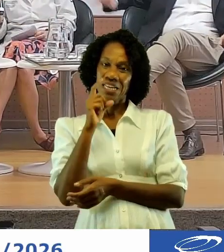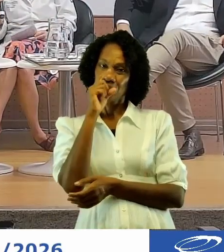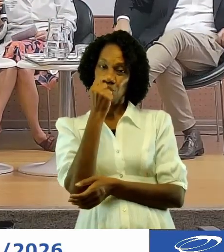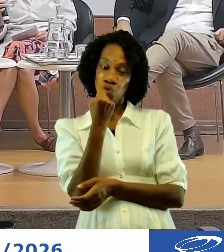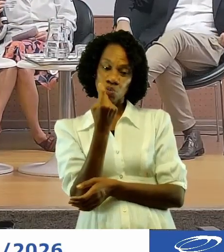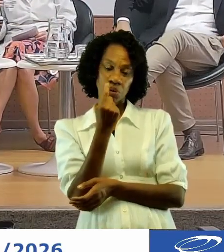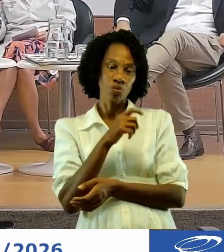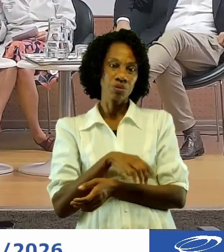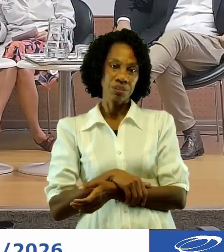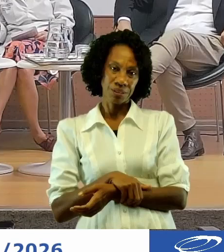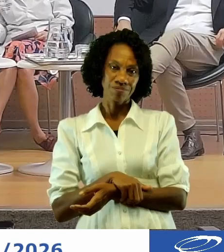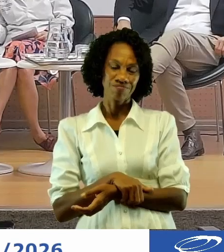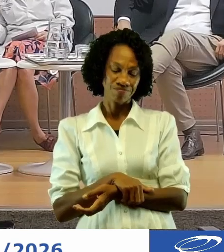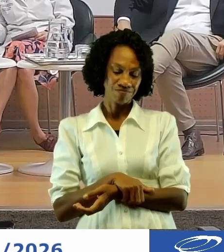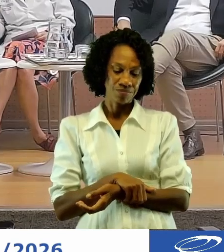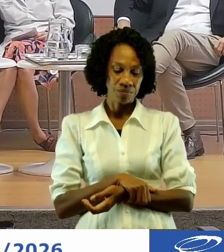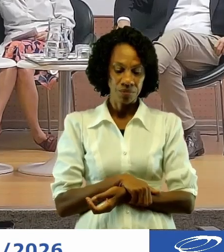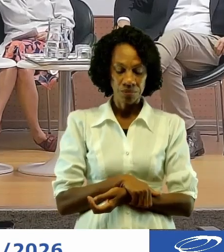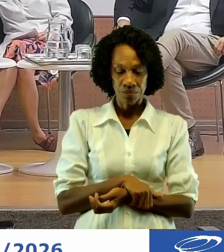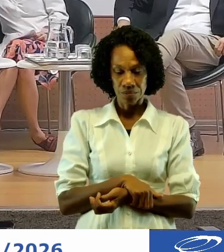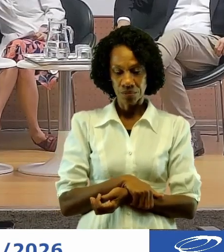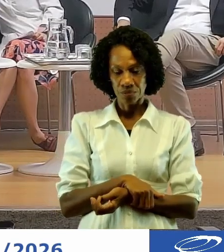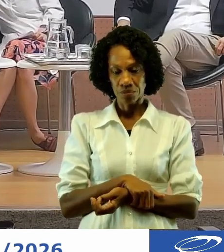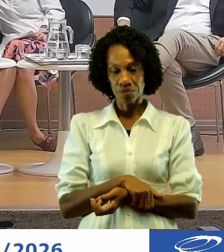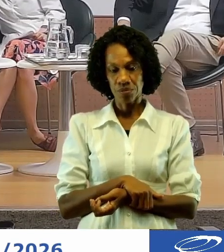Yeah, that's a hard one again.